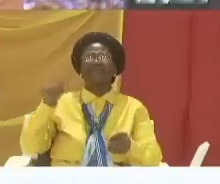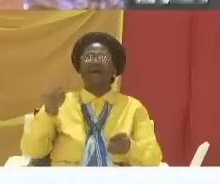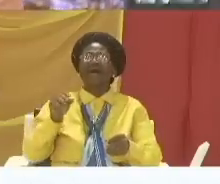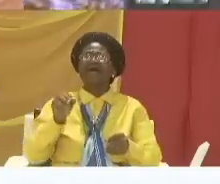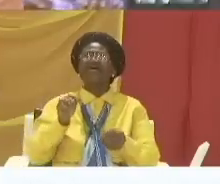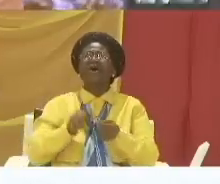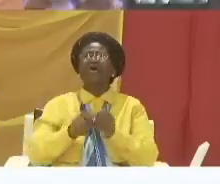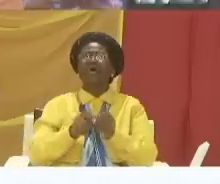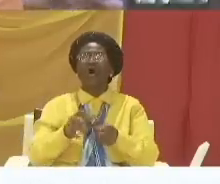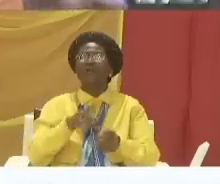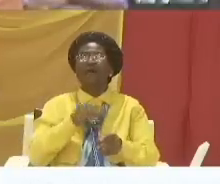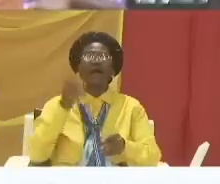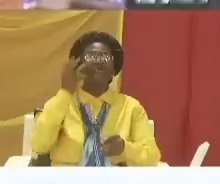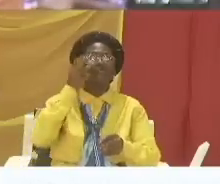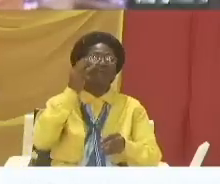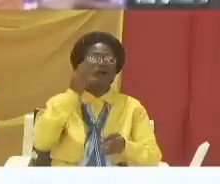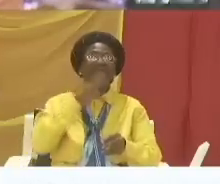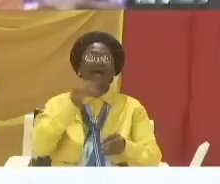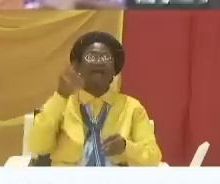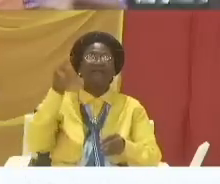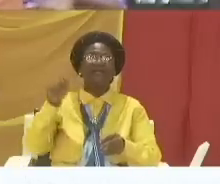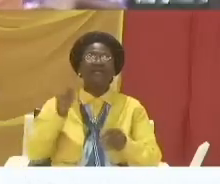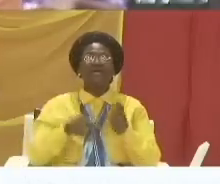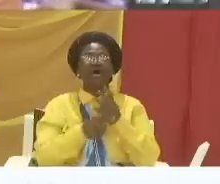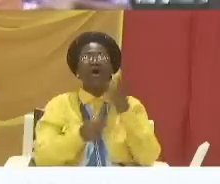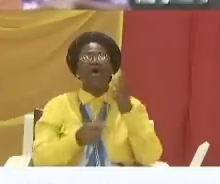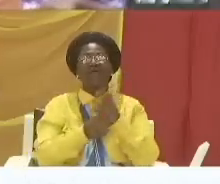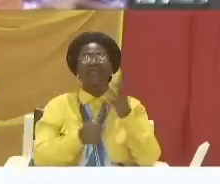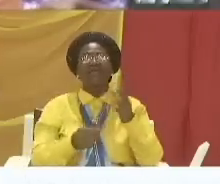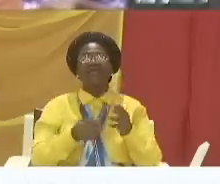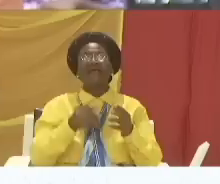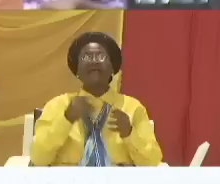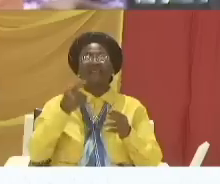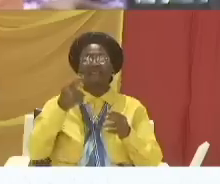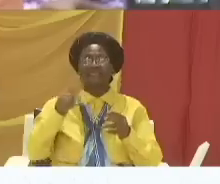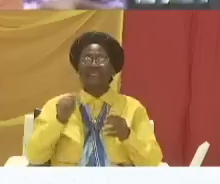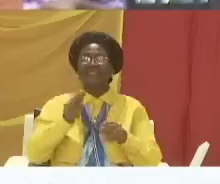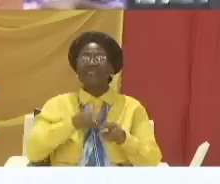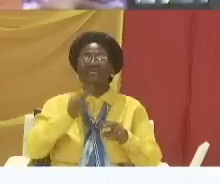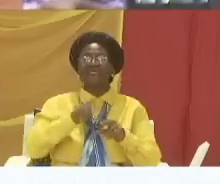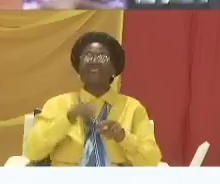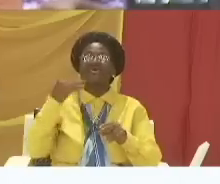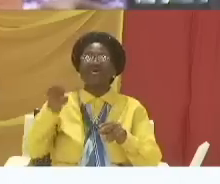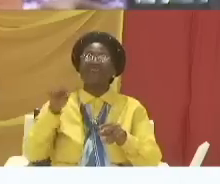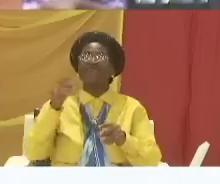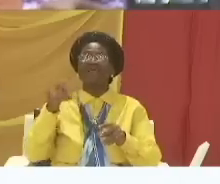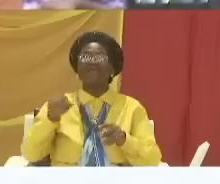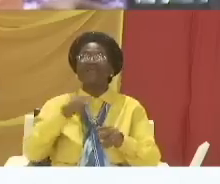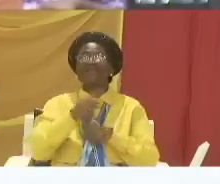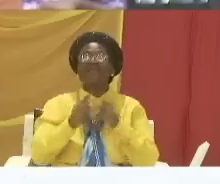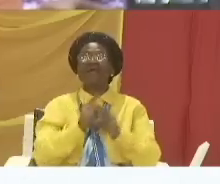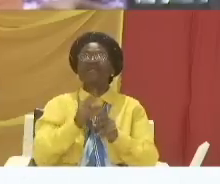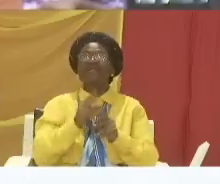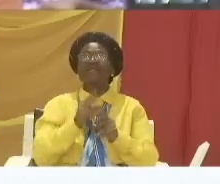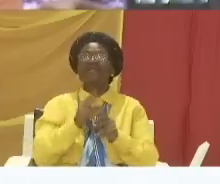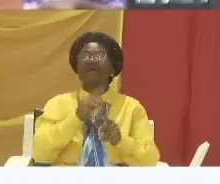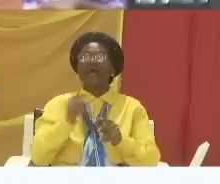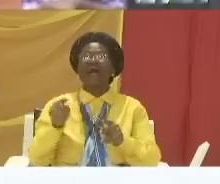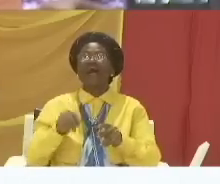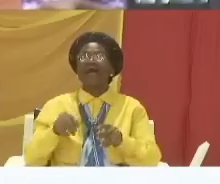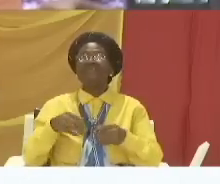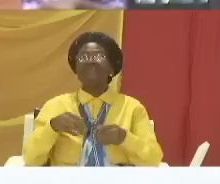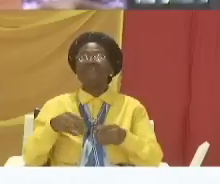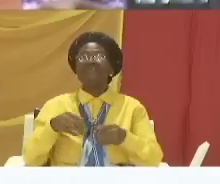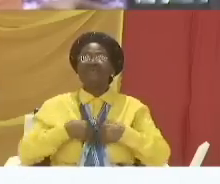and thy wine and thy oil, the increase of thy kind and the flocks of thy